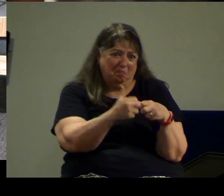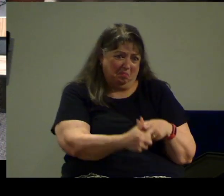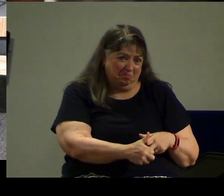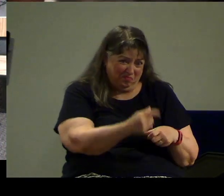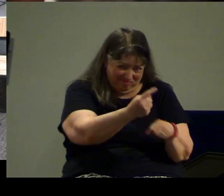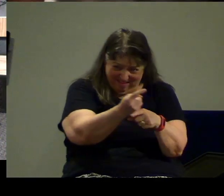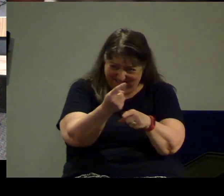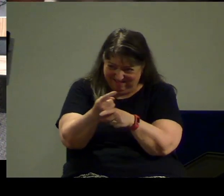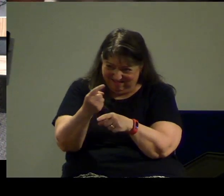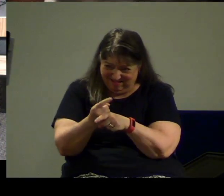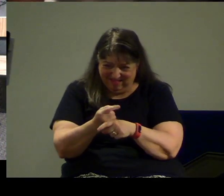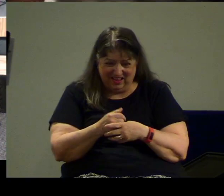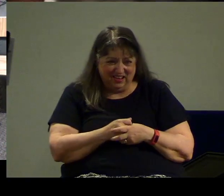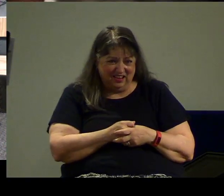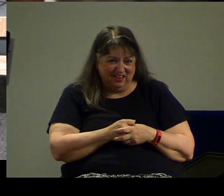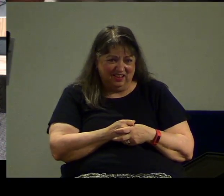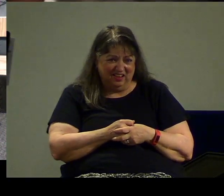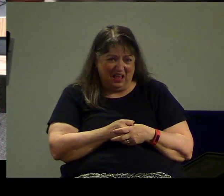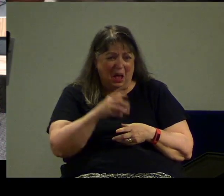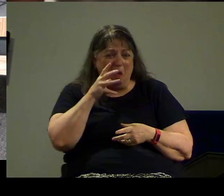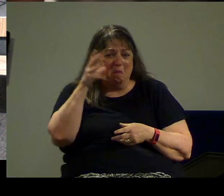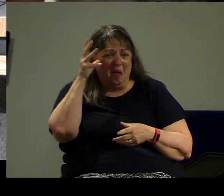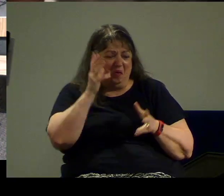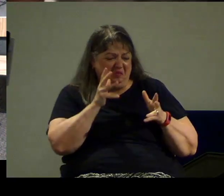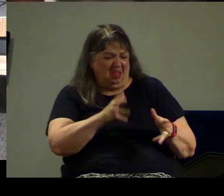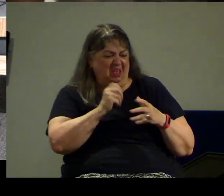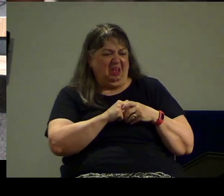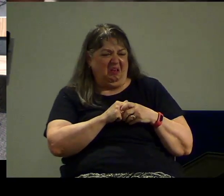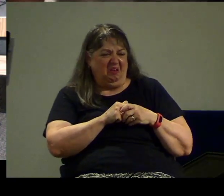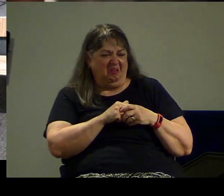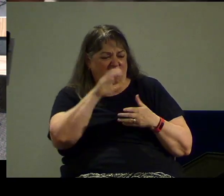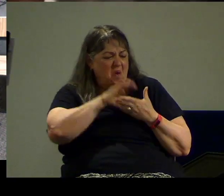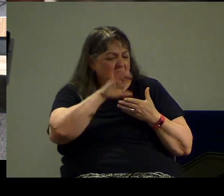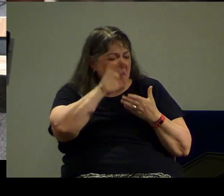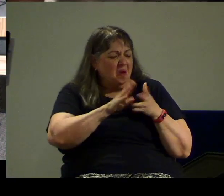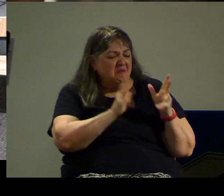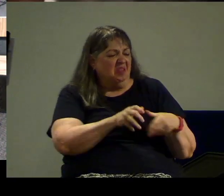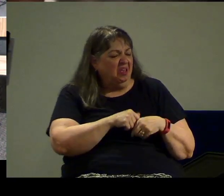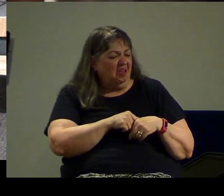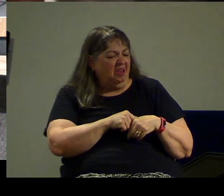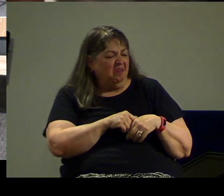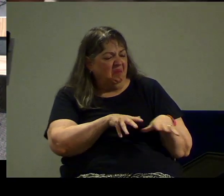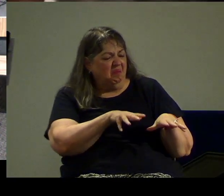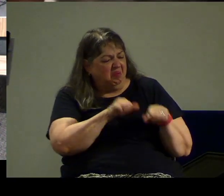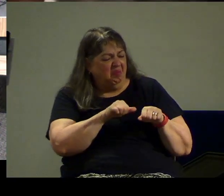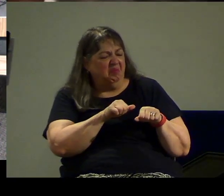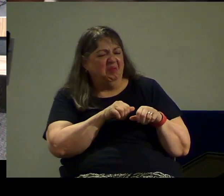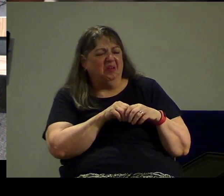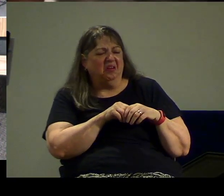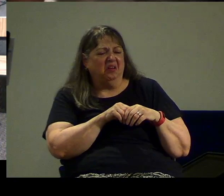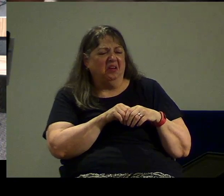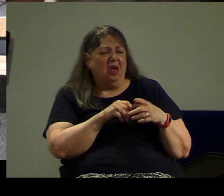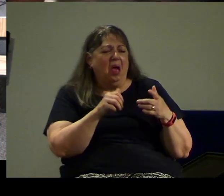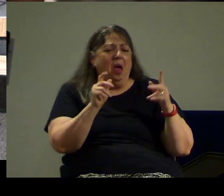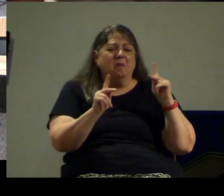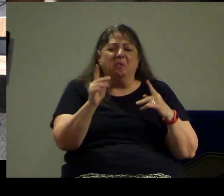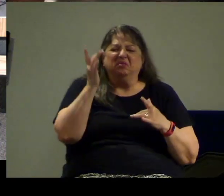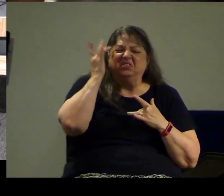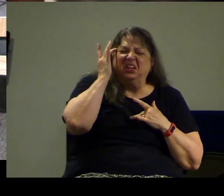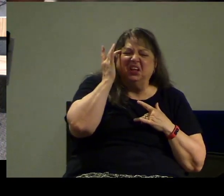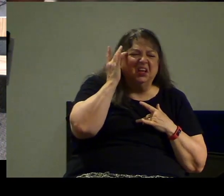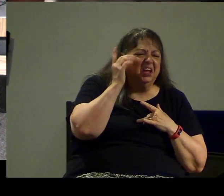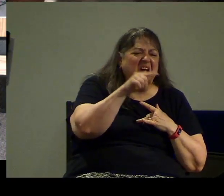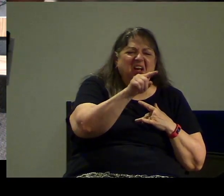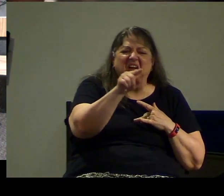People are abandoned. People come down with diseases. There's slander that comes against people. There's threats